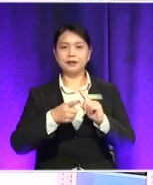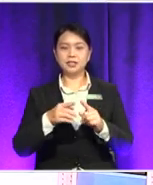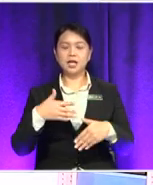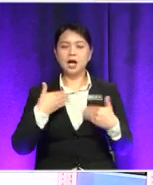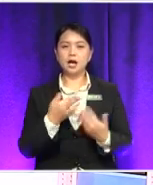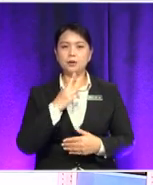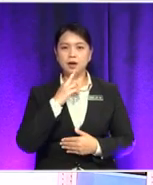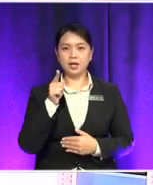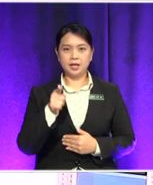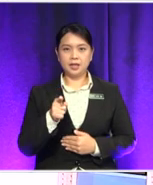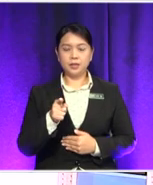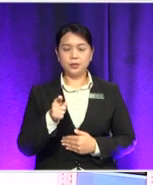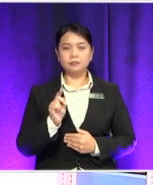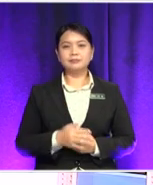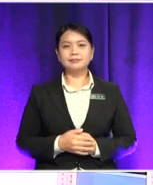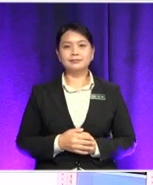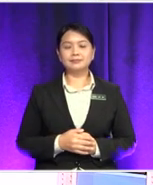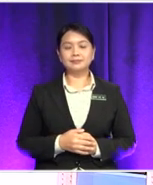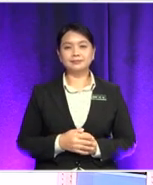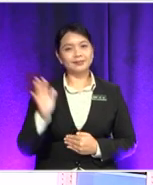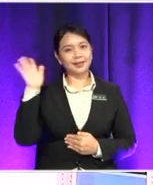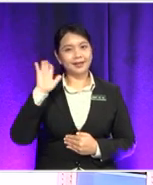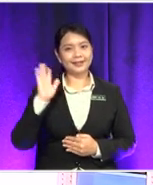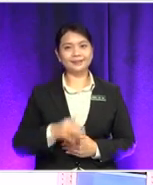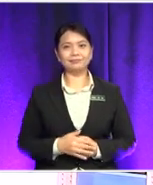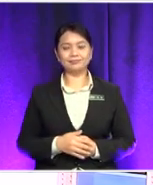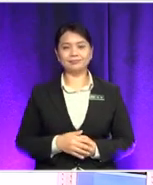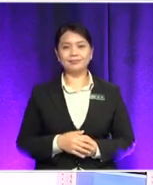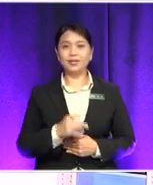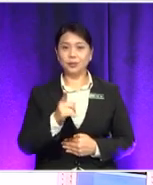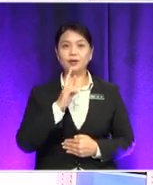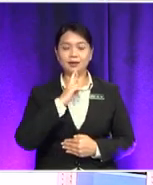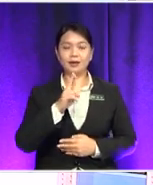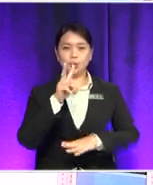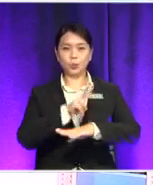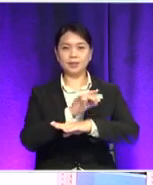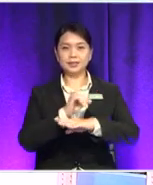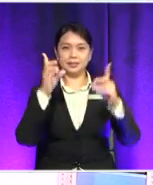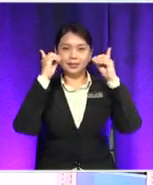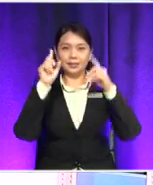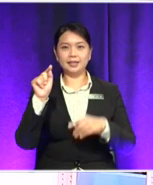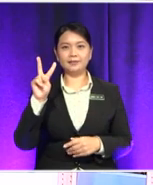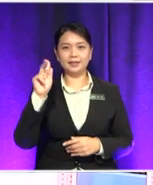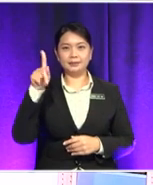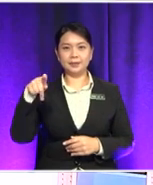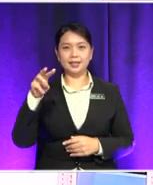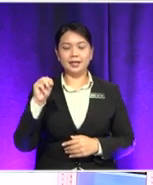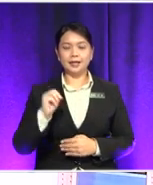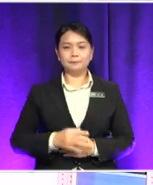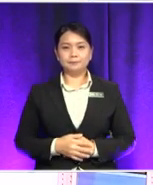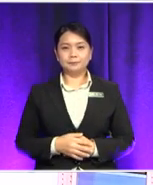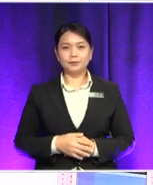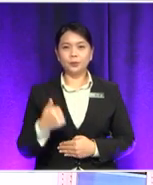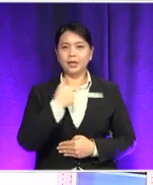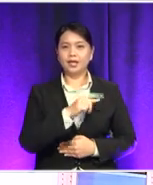fine here. And hello everyone. You're now watching DidikTV KPM on the upper secondary school slot, and we